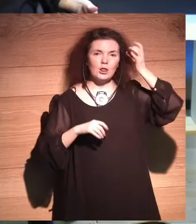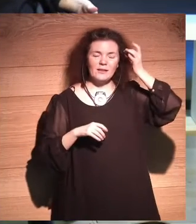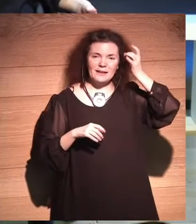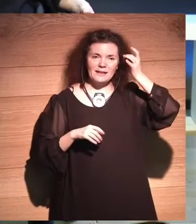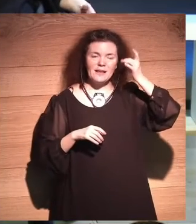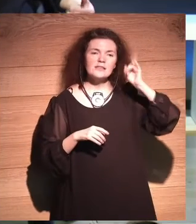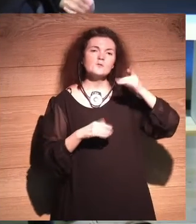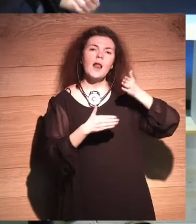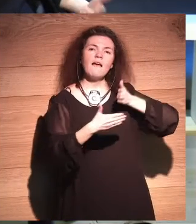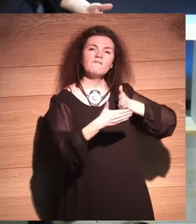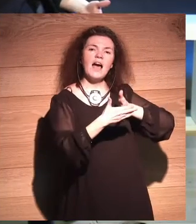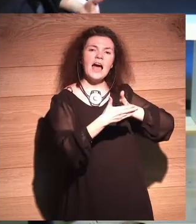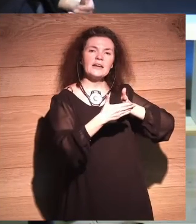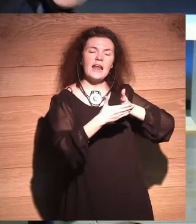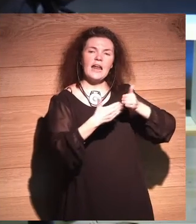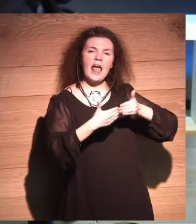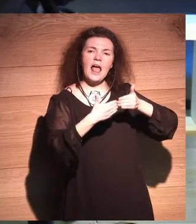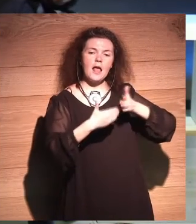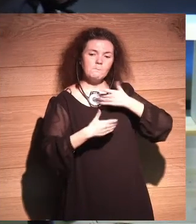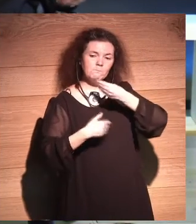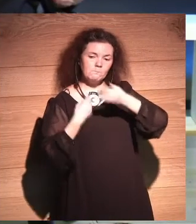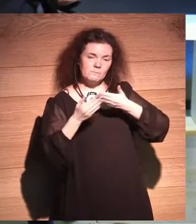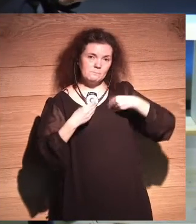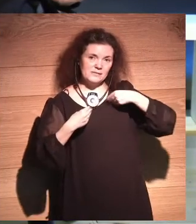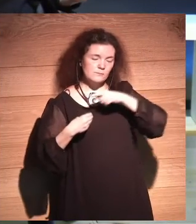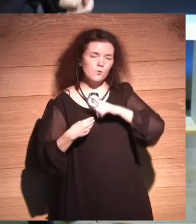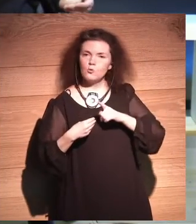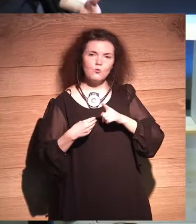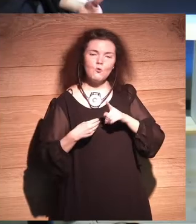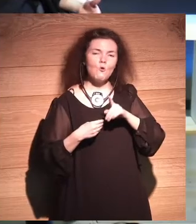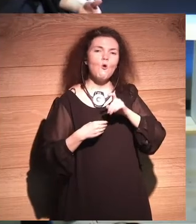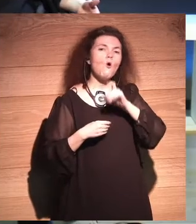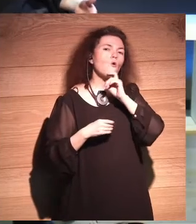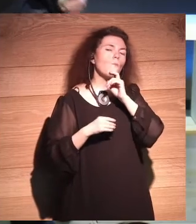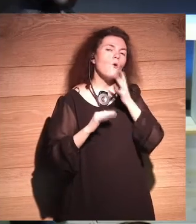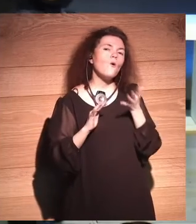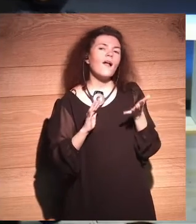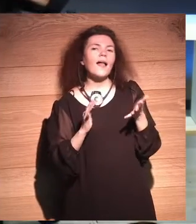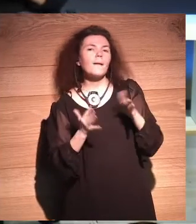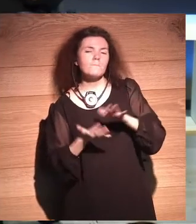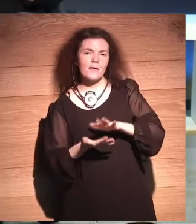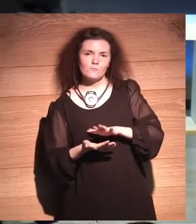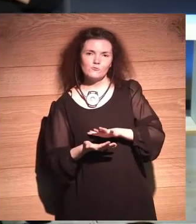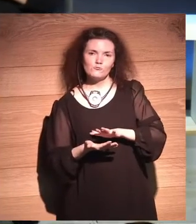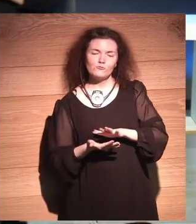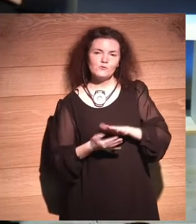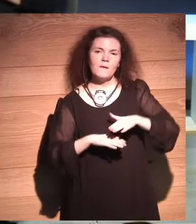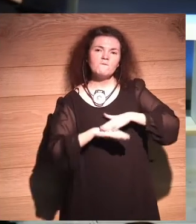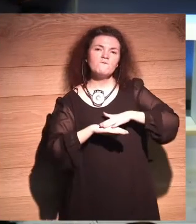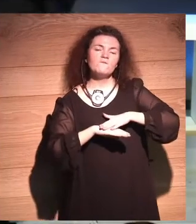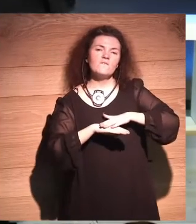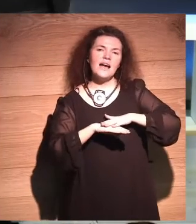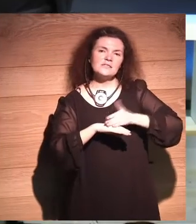up for ourselves. How does it change the fundamental kind of calculus around power politics? Let me say, we do have to be